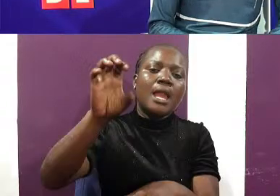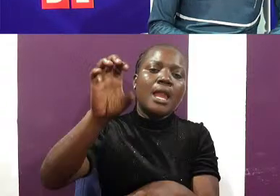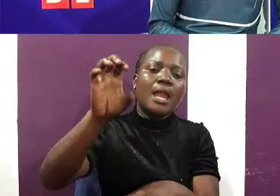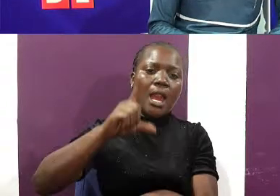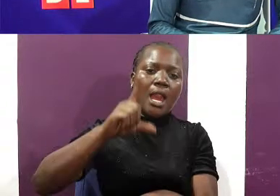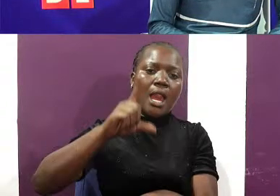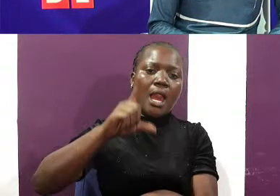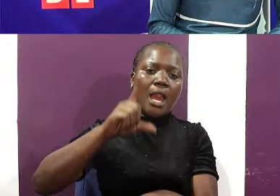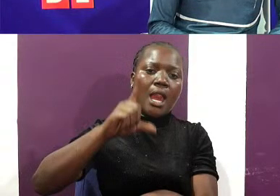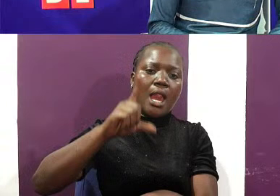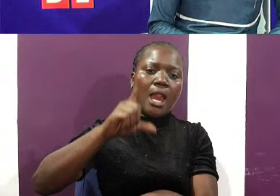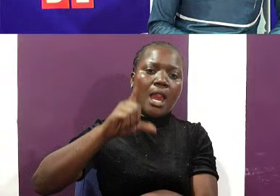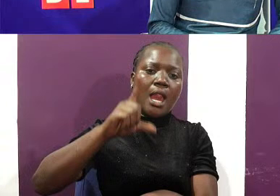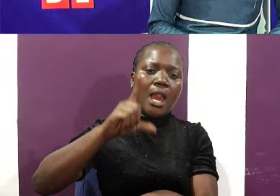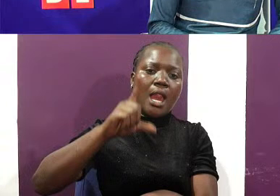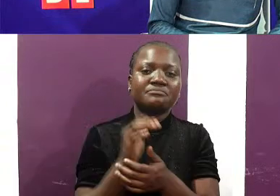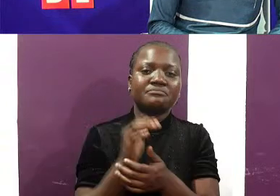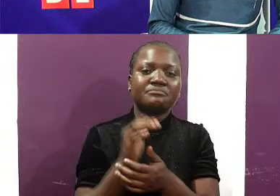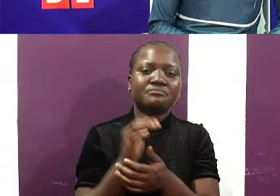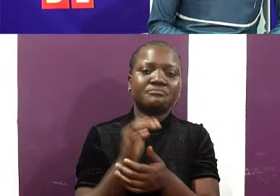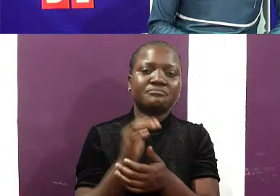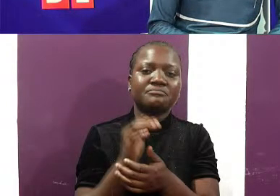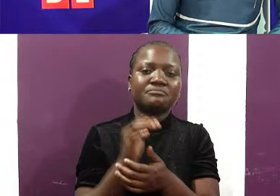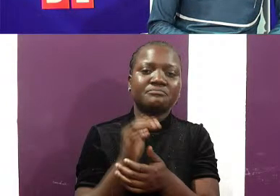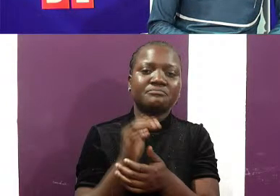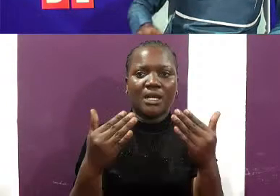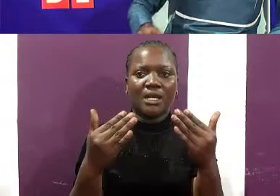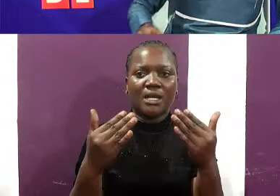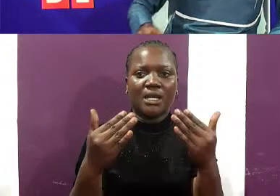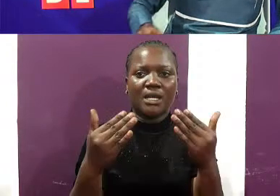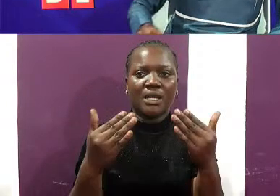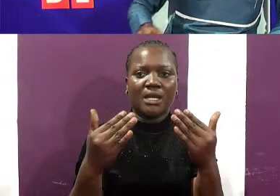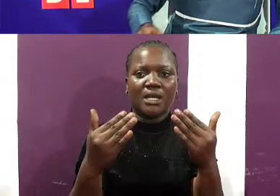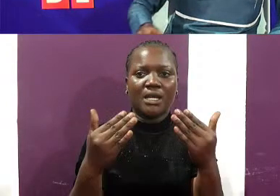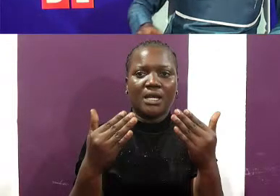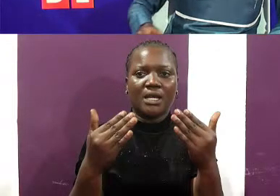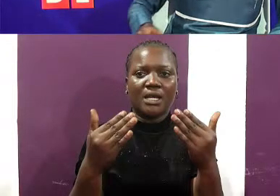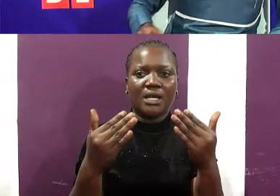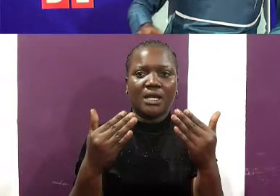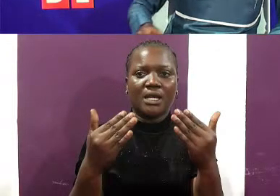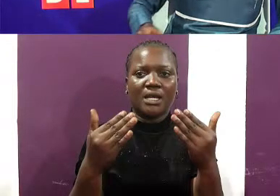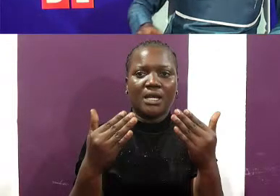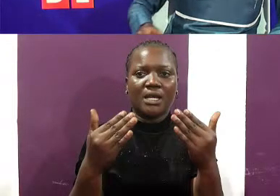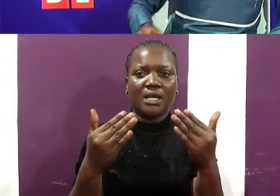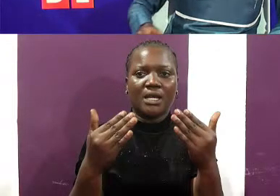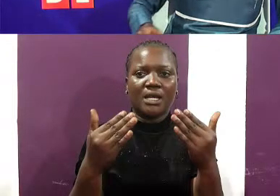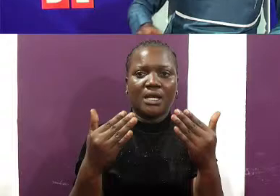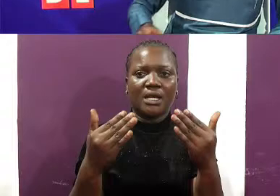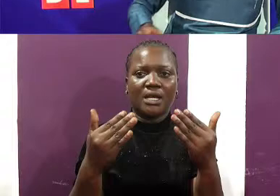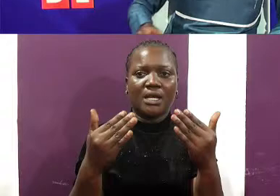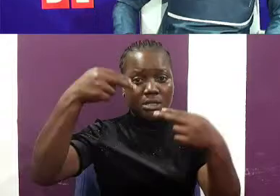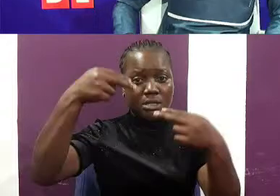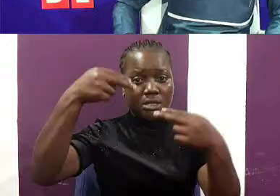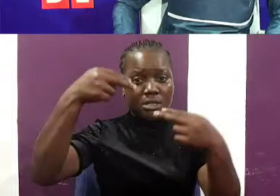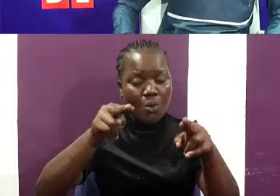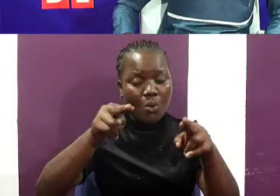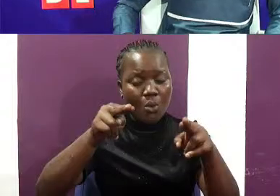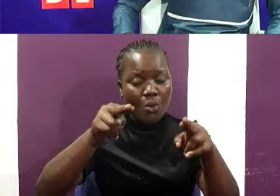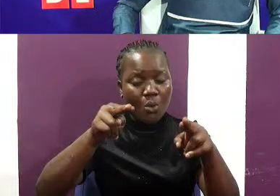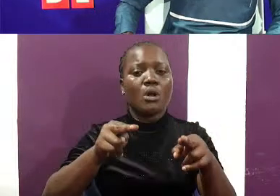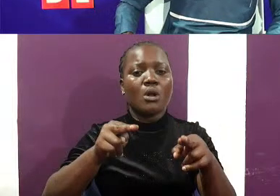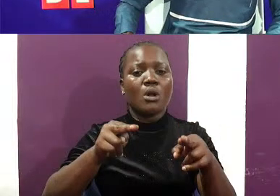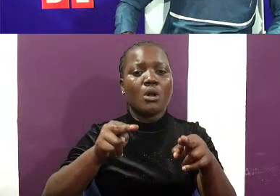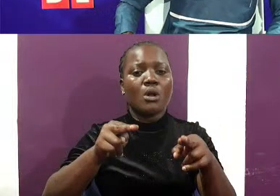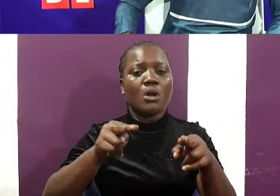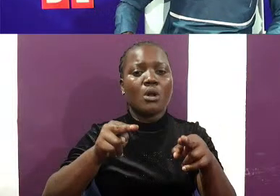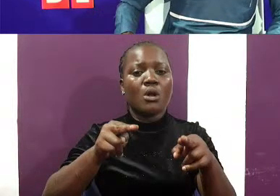Salon Road. Yenia, Yao, Afua Kansu, so Ewo in Salon Road. Yenia Penny Set, Savage,